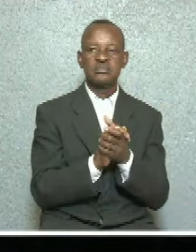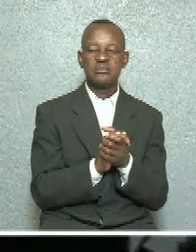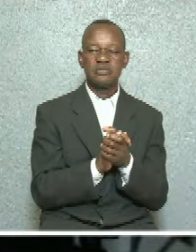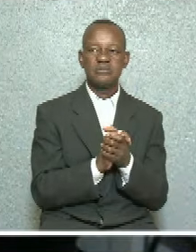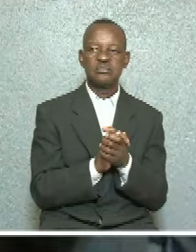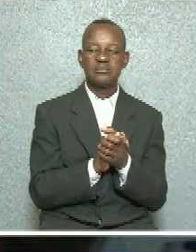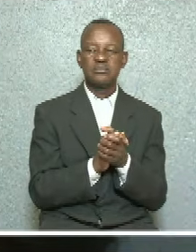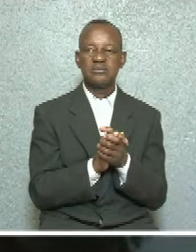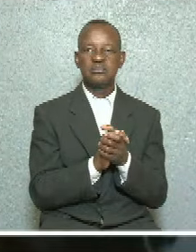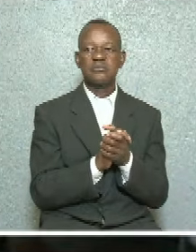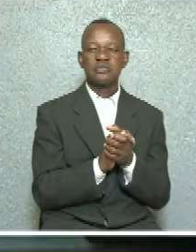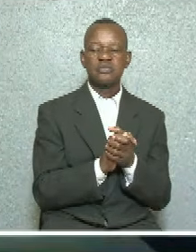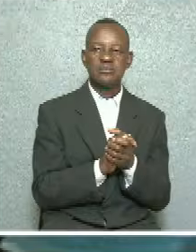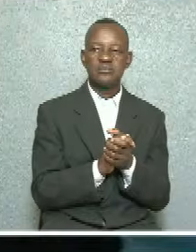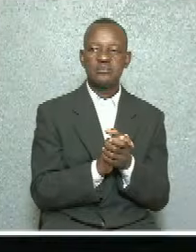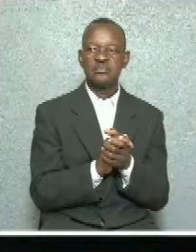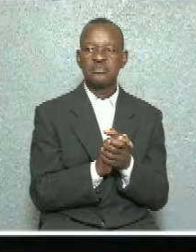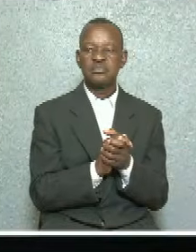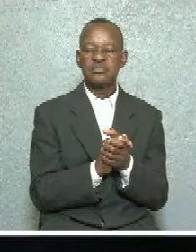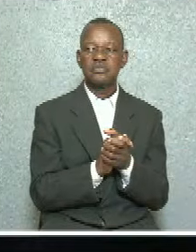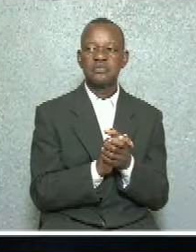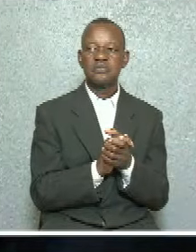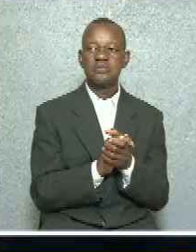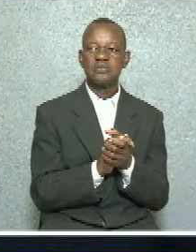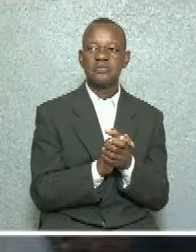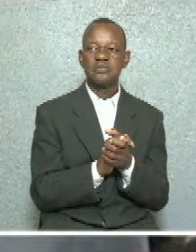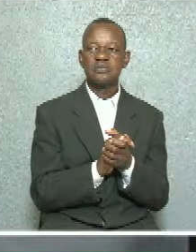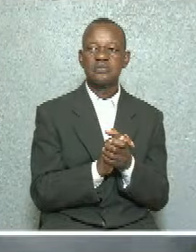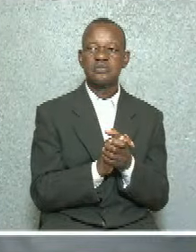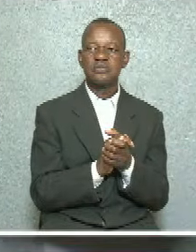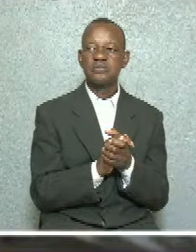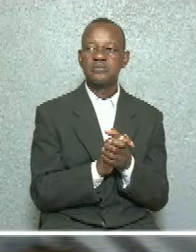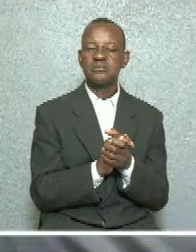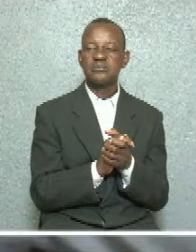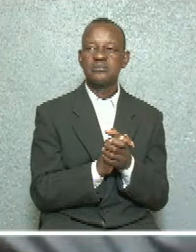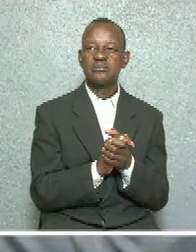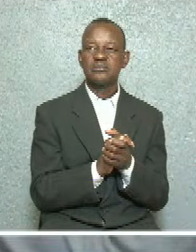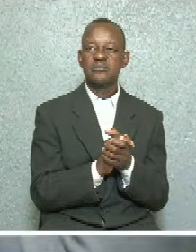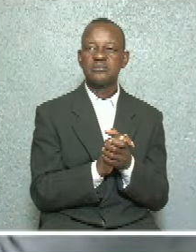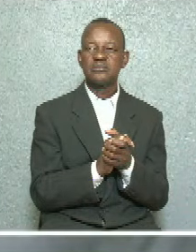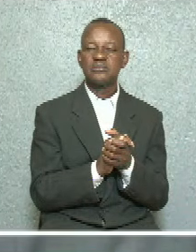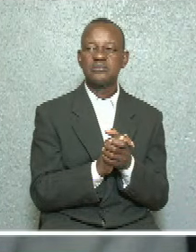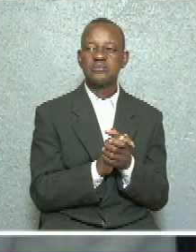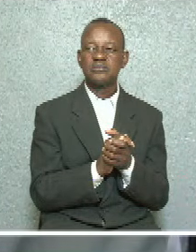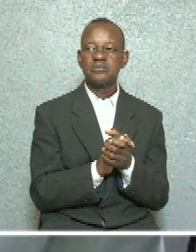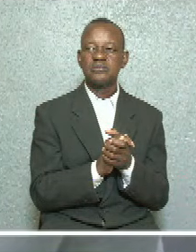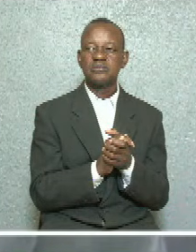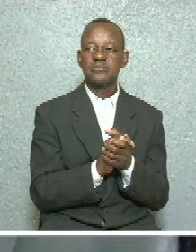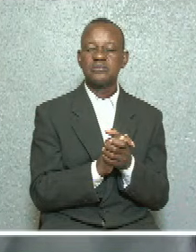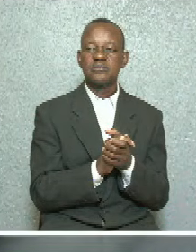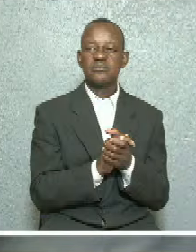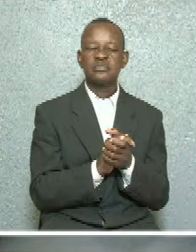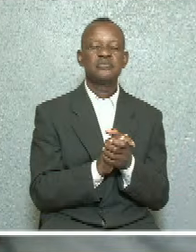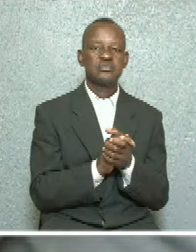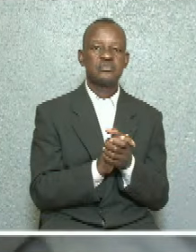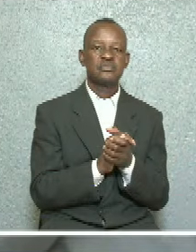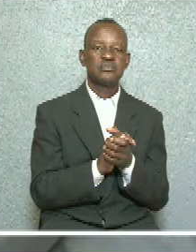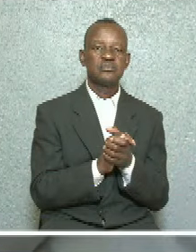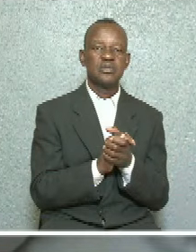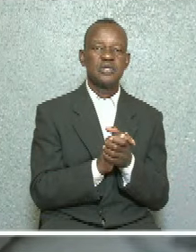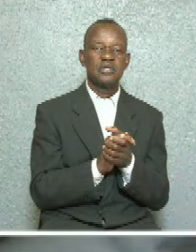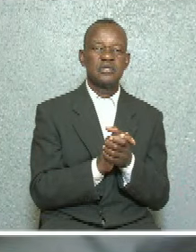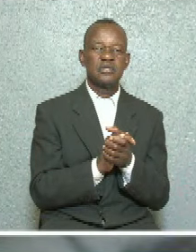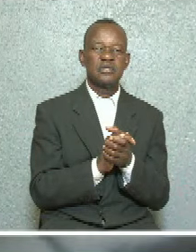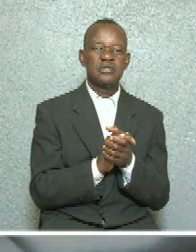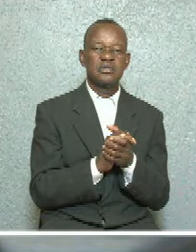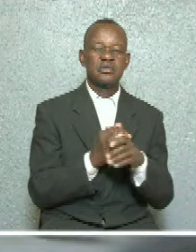And then our reception area. Over there, Emma, is our, what is this? The library and kiddies classroom, but NBC set up their